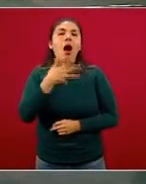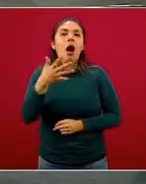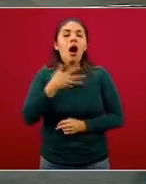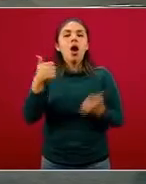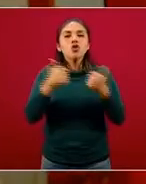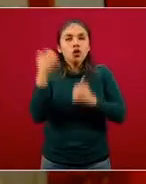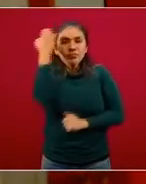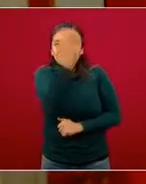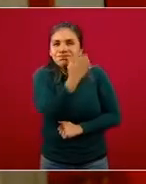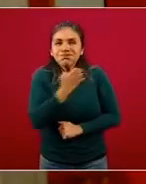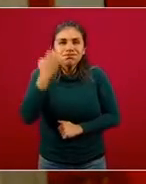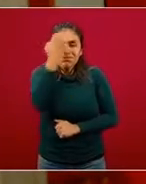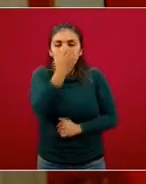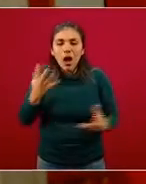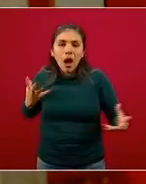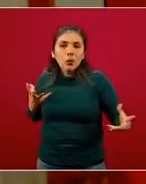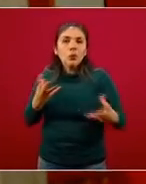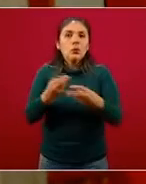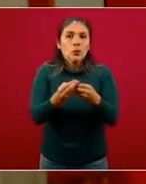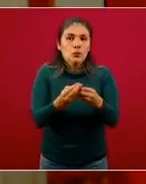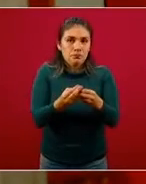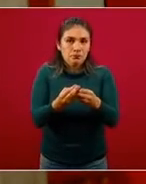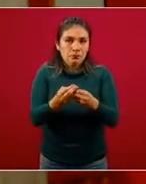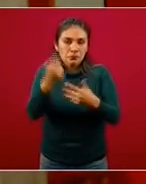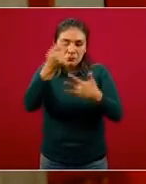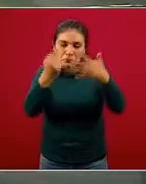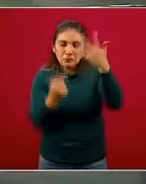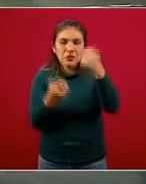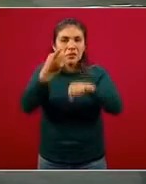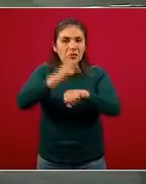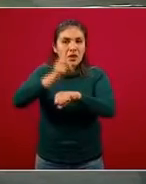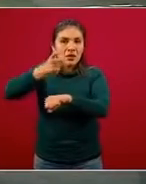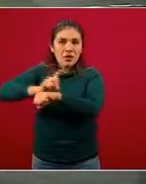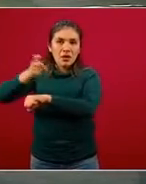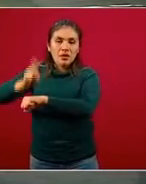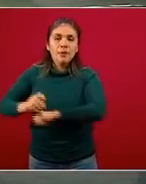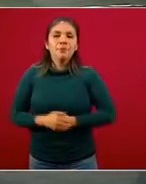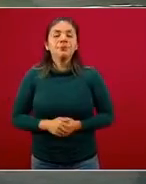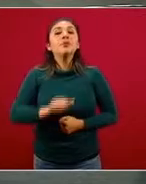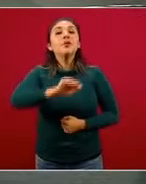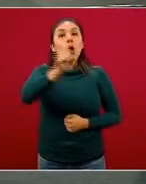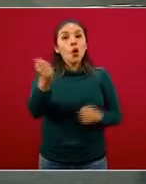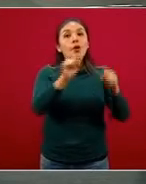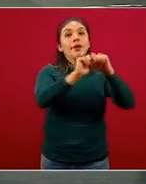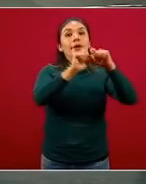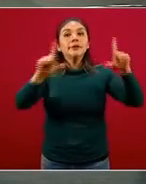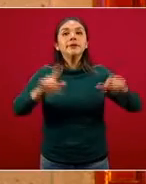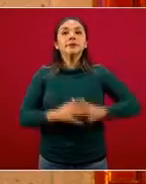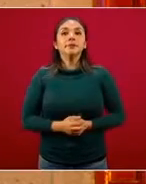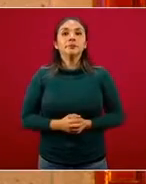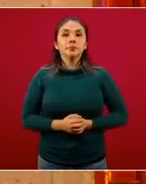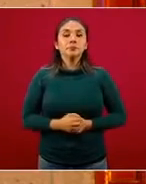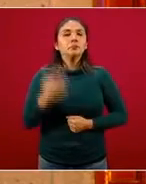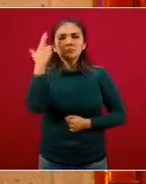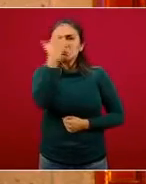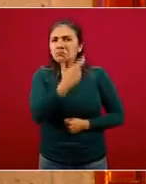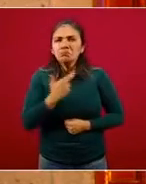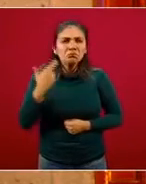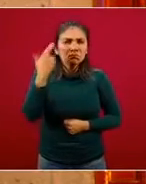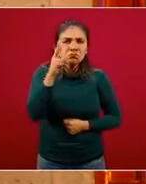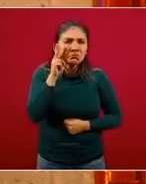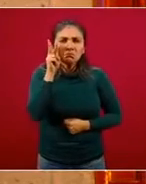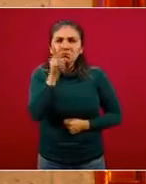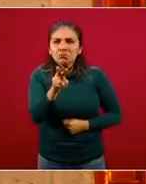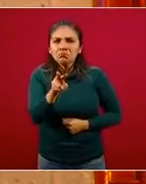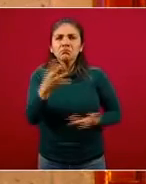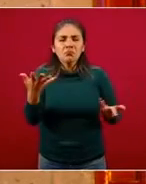And of course, as we've said, even if the percentage remains the same, the number continues to increase because